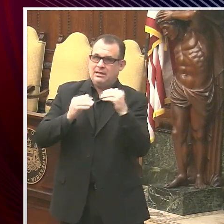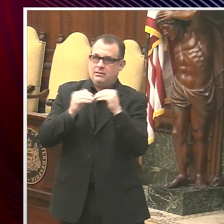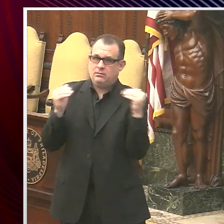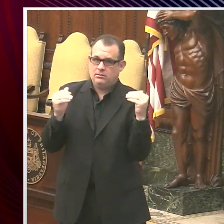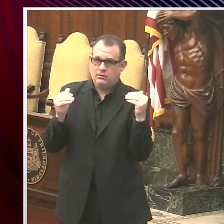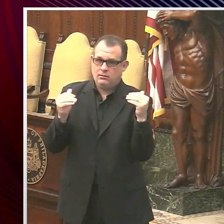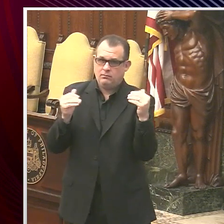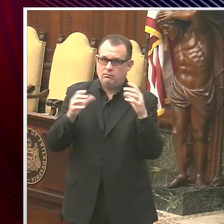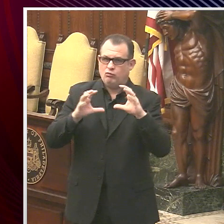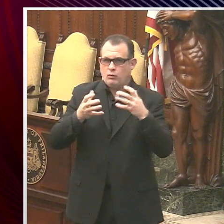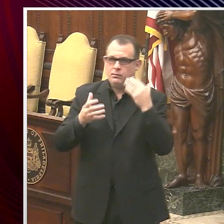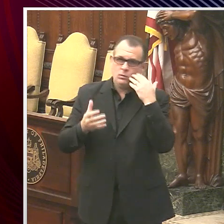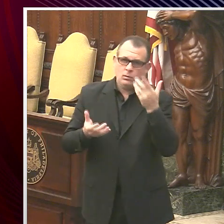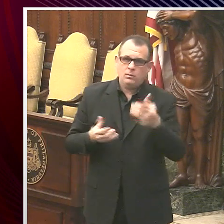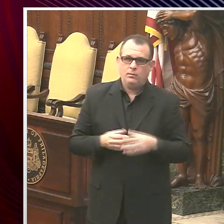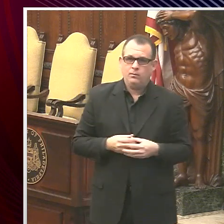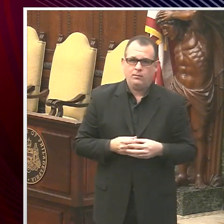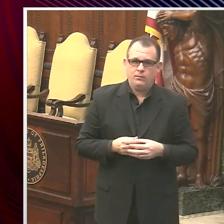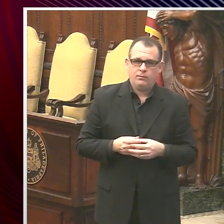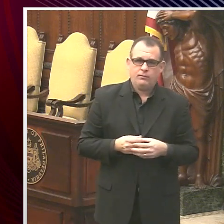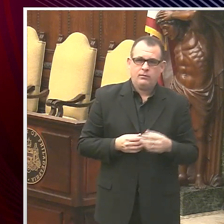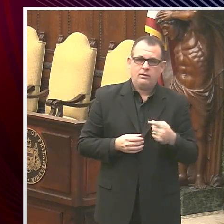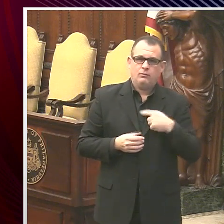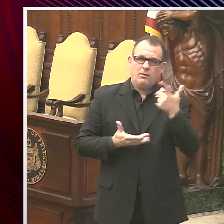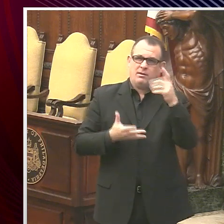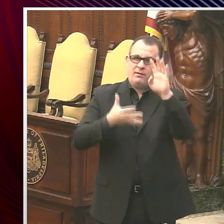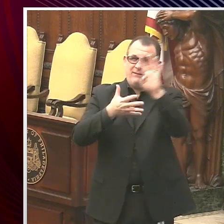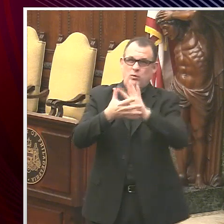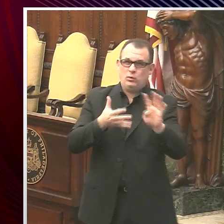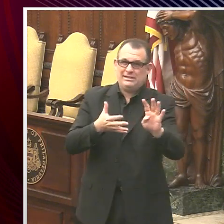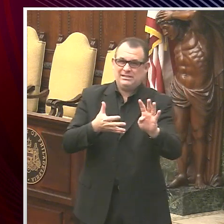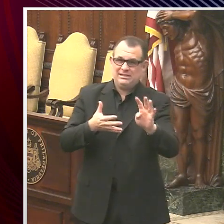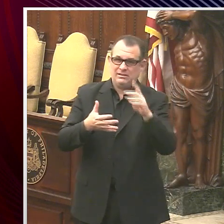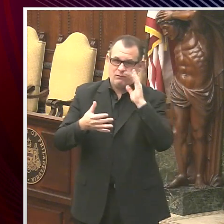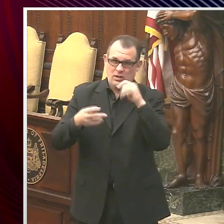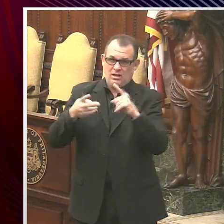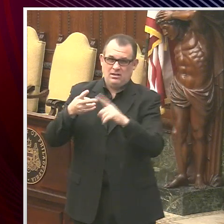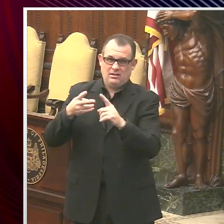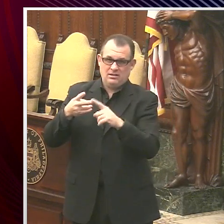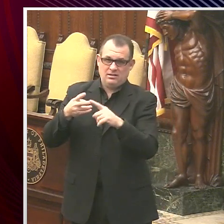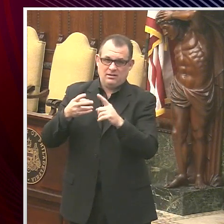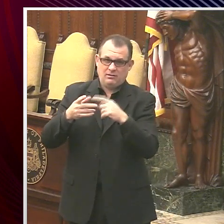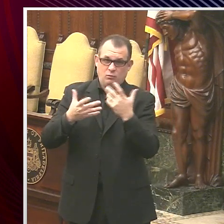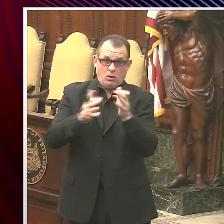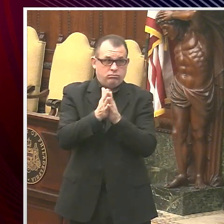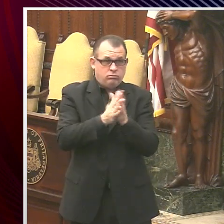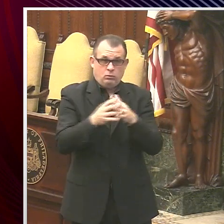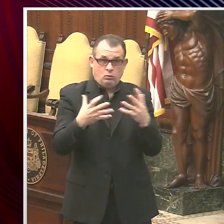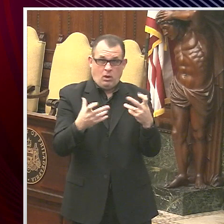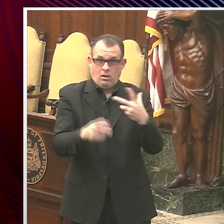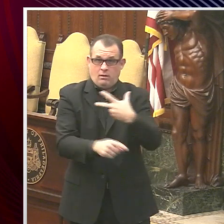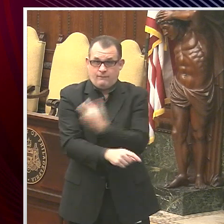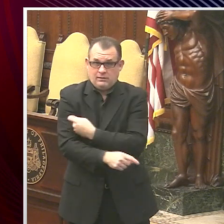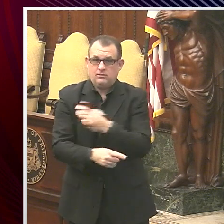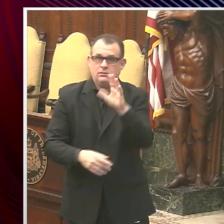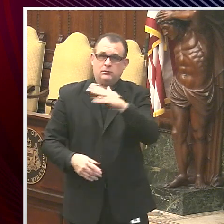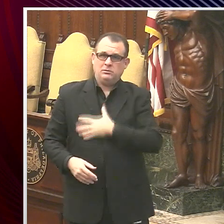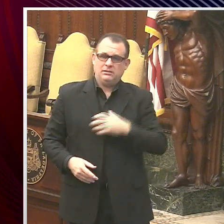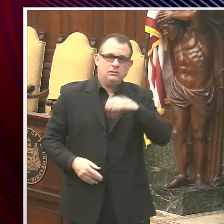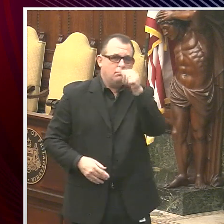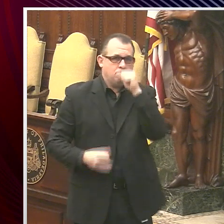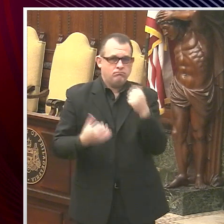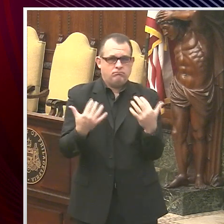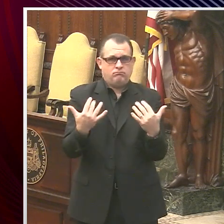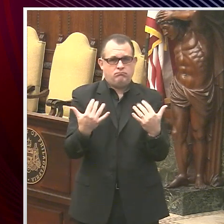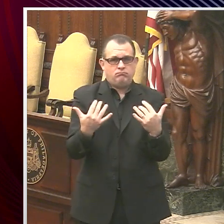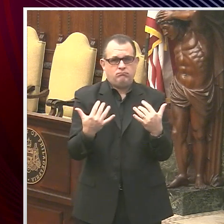we're not likely to get to for weeks. So for everyone who is eager to get the vaccine, we ask you to please be patient. We